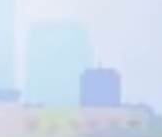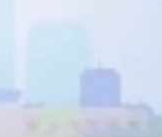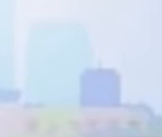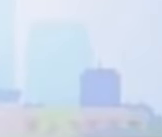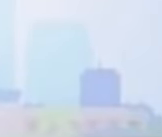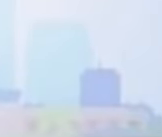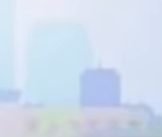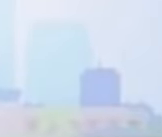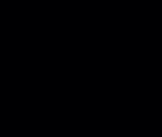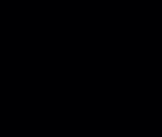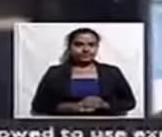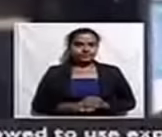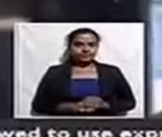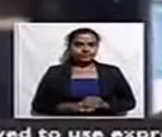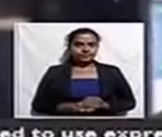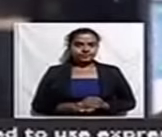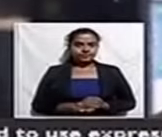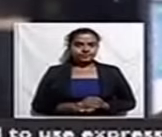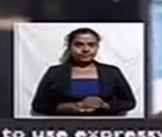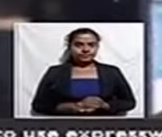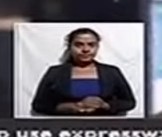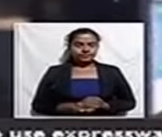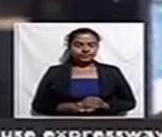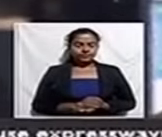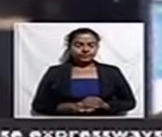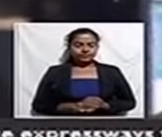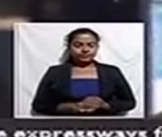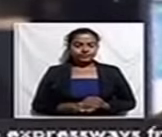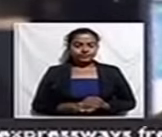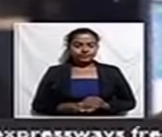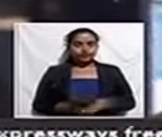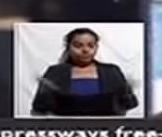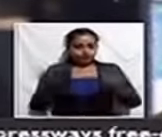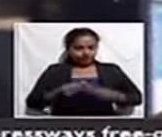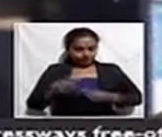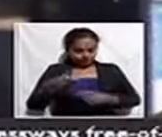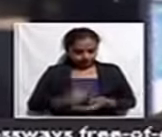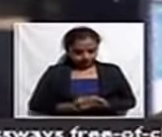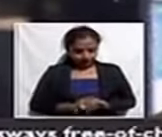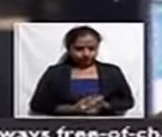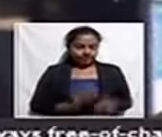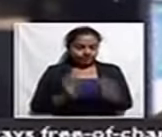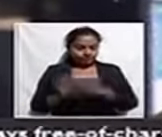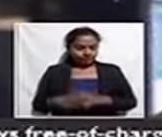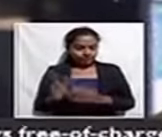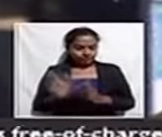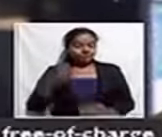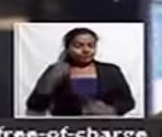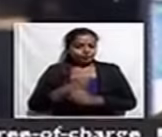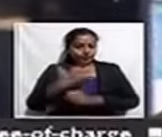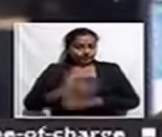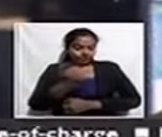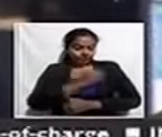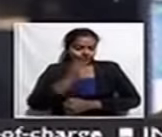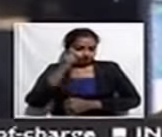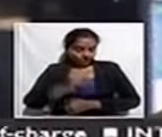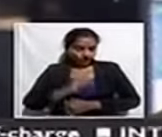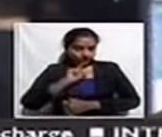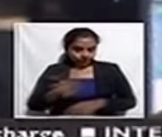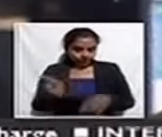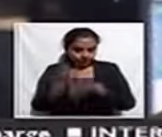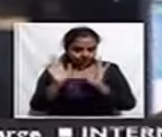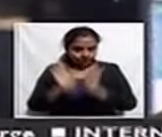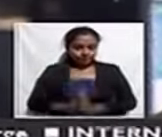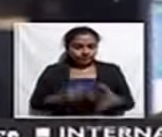and iOS. Welcome back to the news. President Gotabaya Rajapaksa has said he believes that investors from all parts of the world